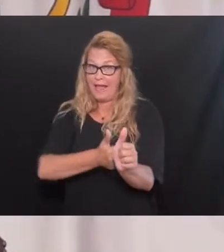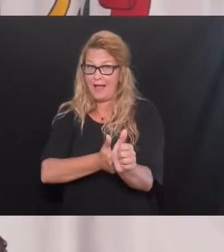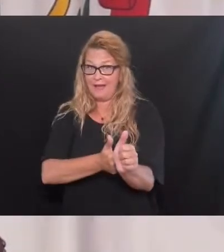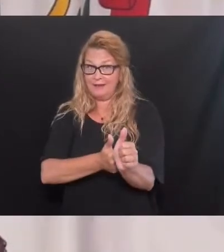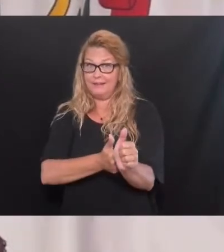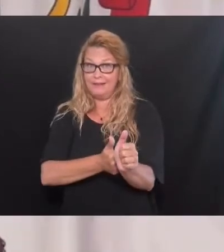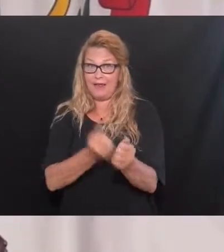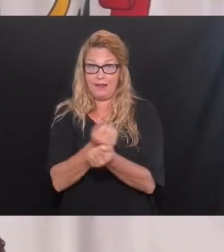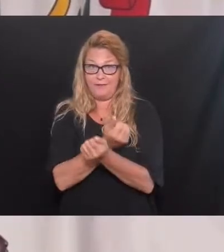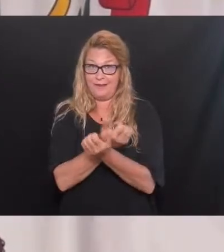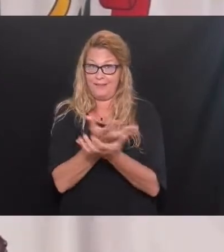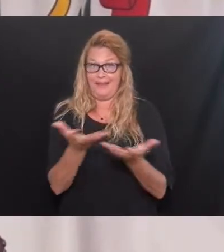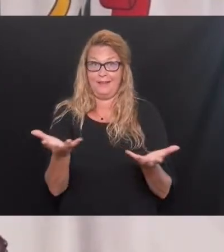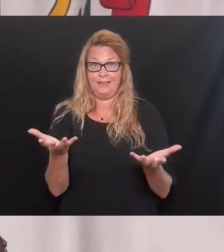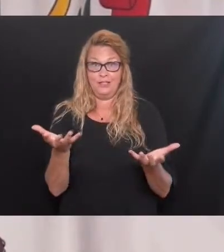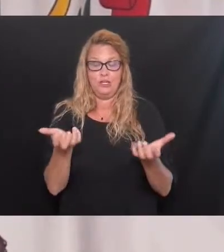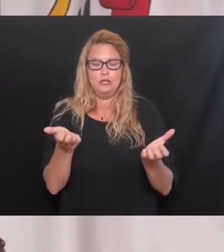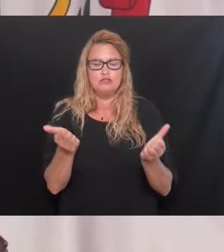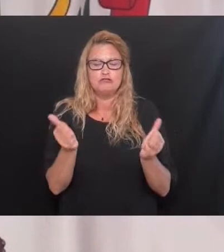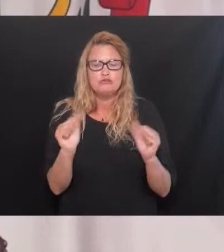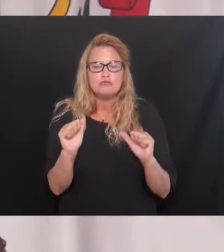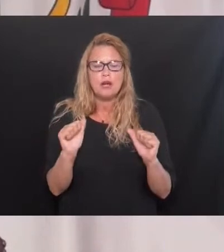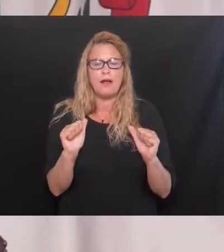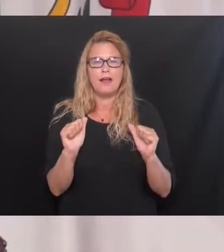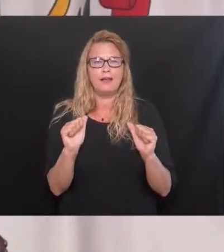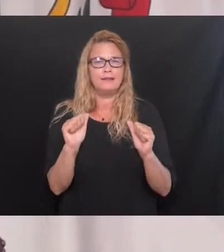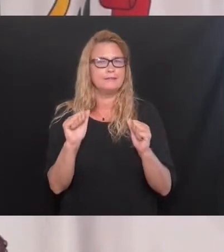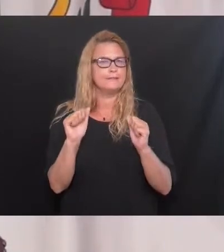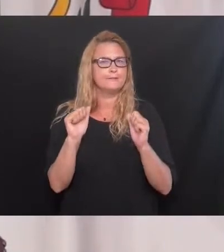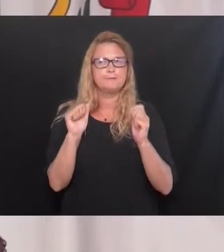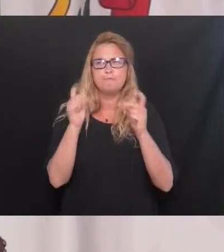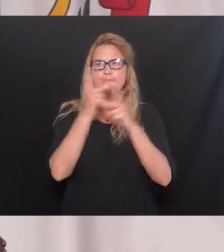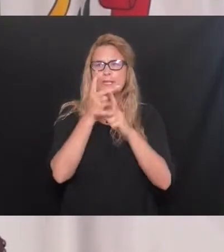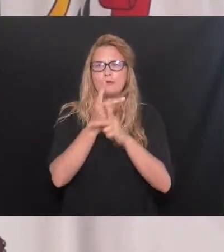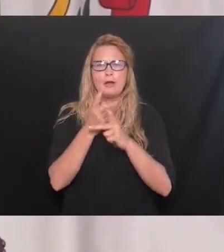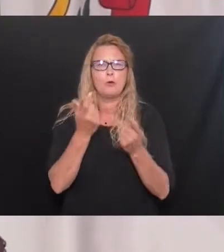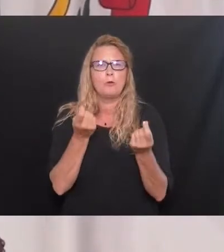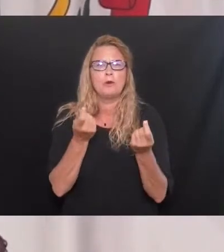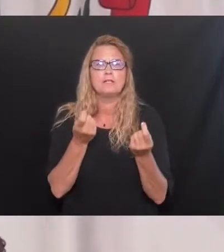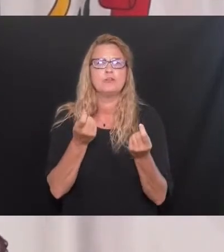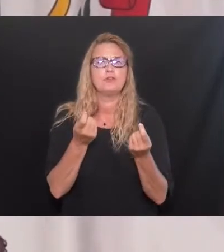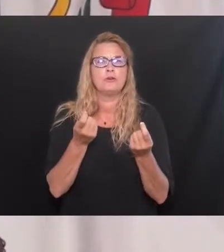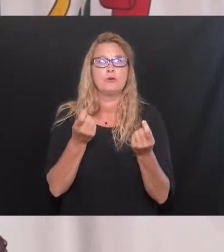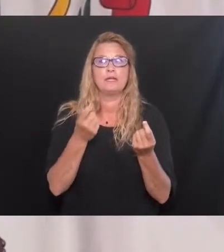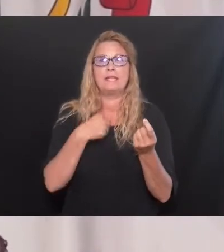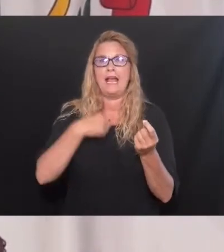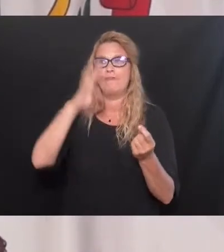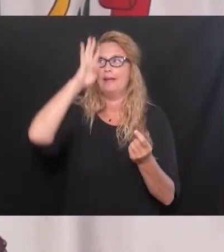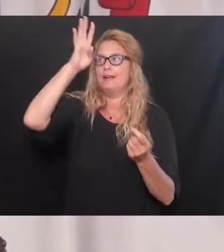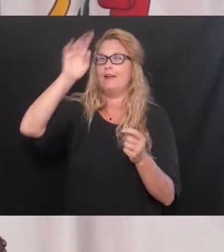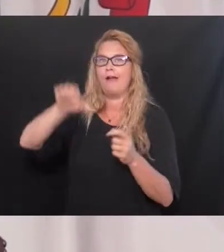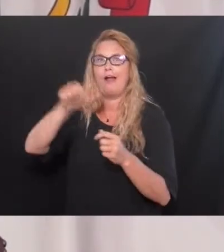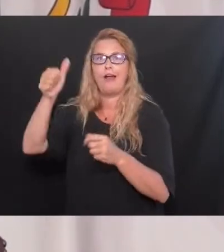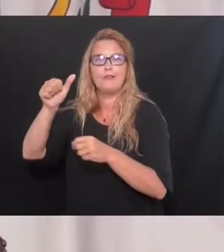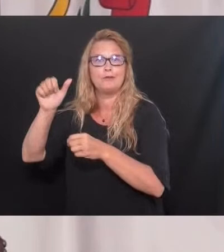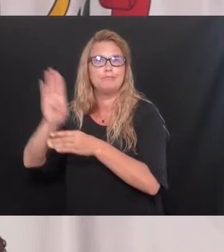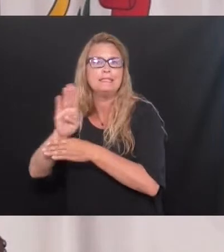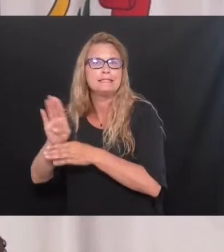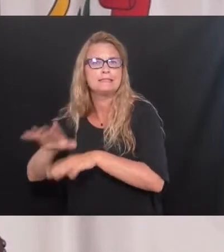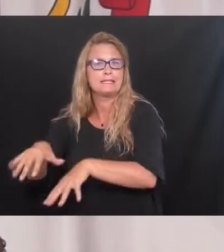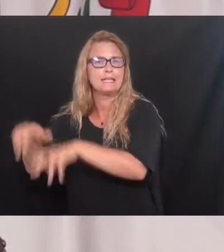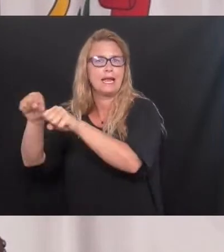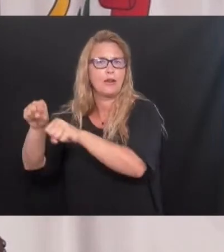way trying to do any and everything we possibly can to come up with another suitor or come up with